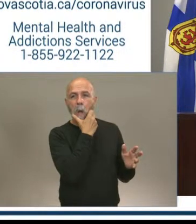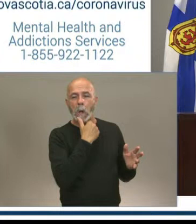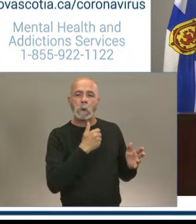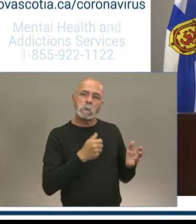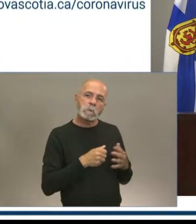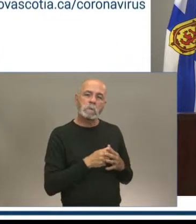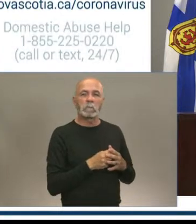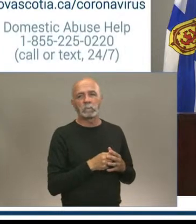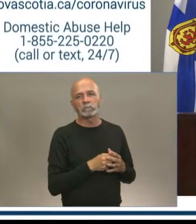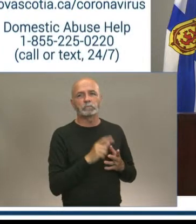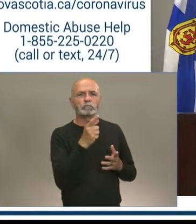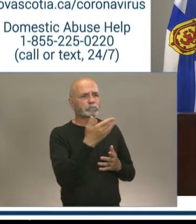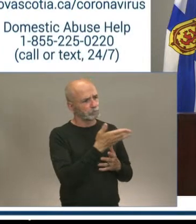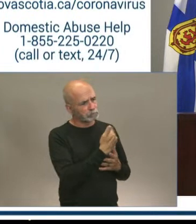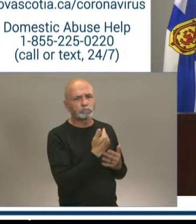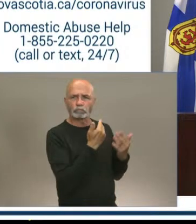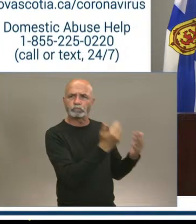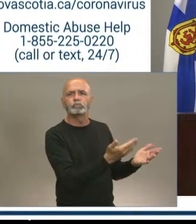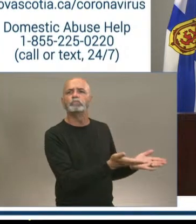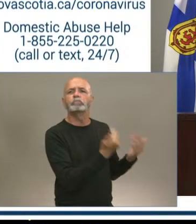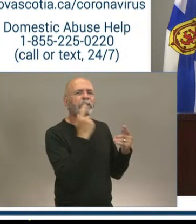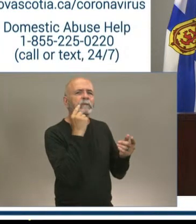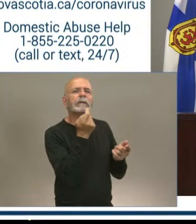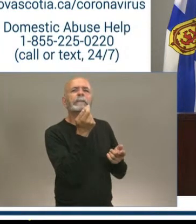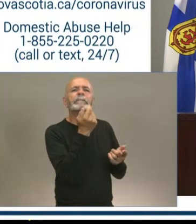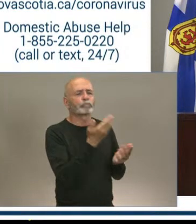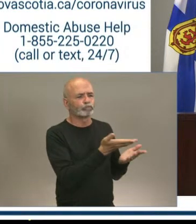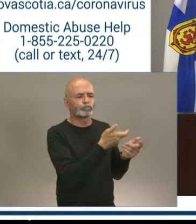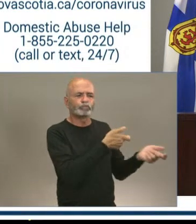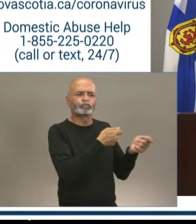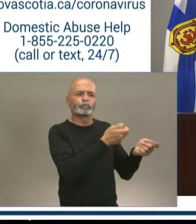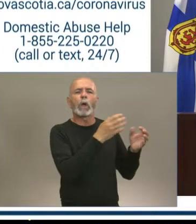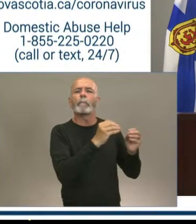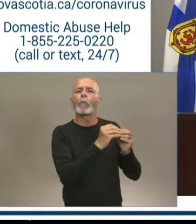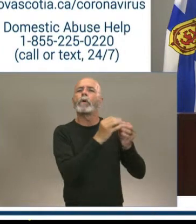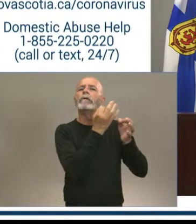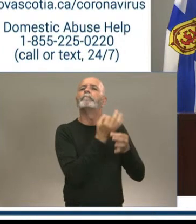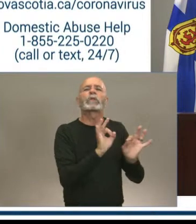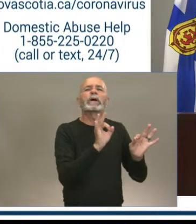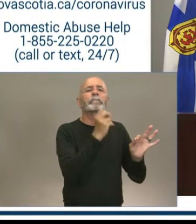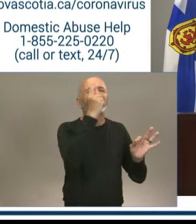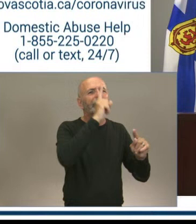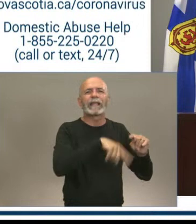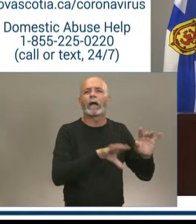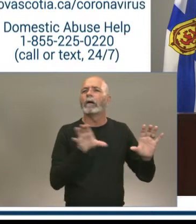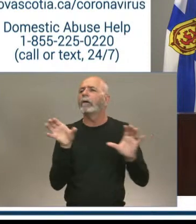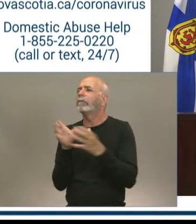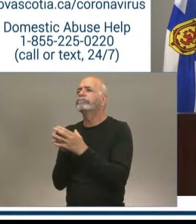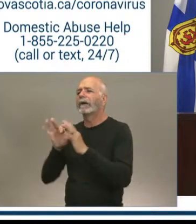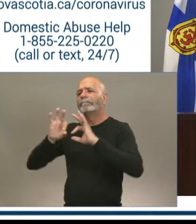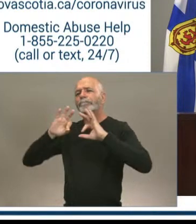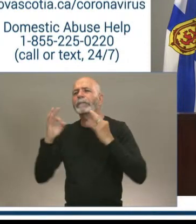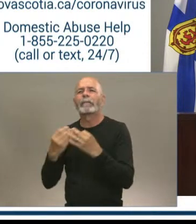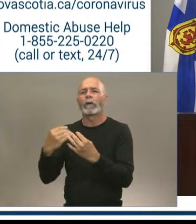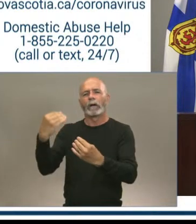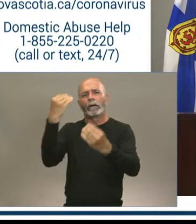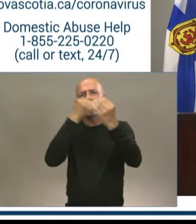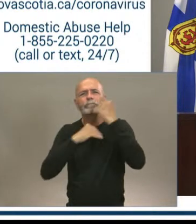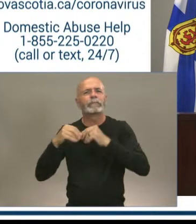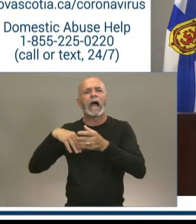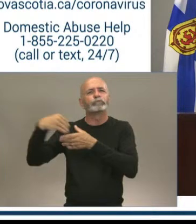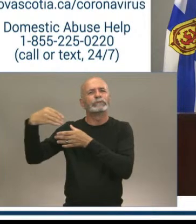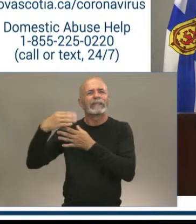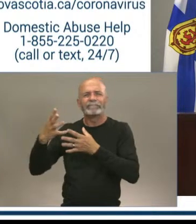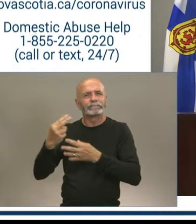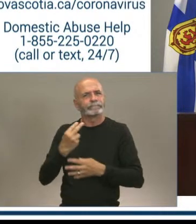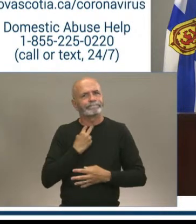extra privileges, they still won't be able to get together for family dinners or family outings. They can't